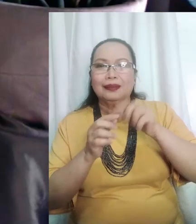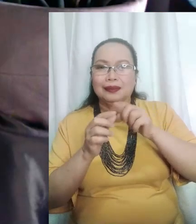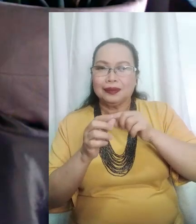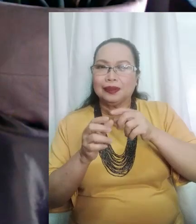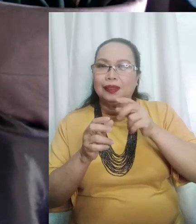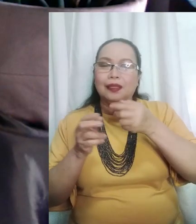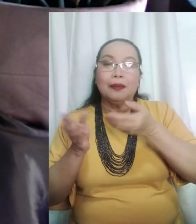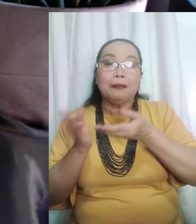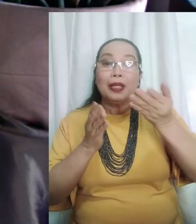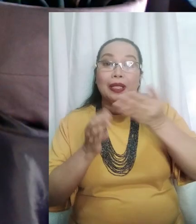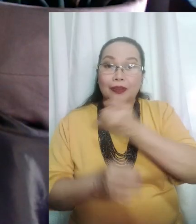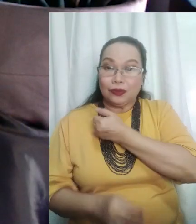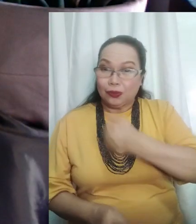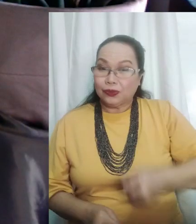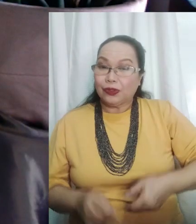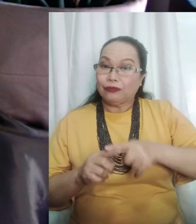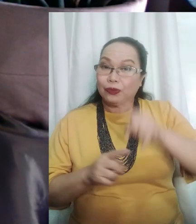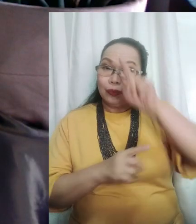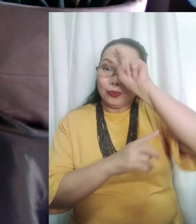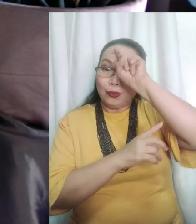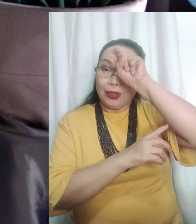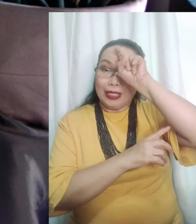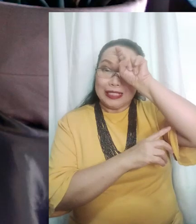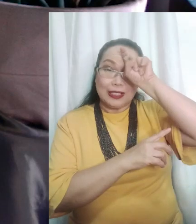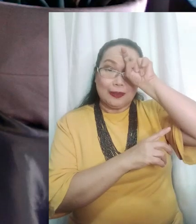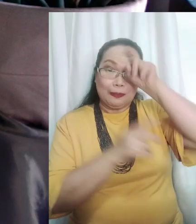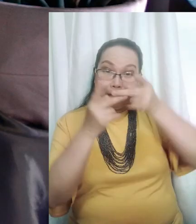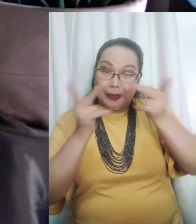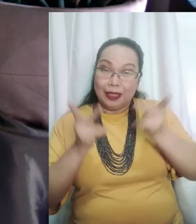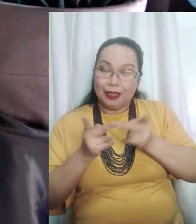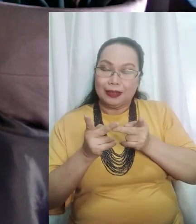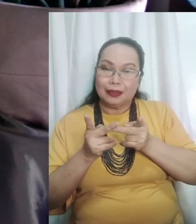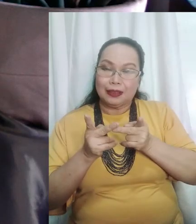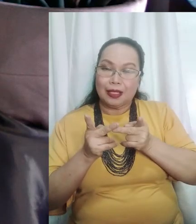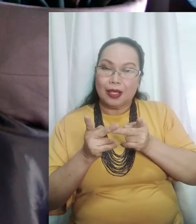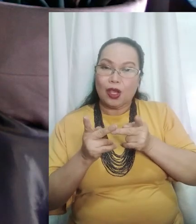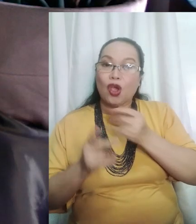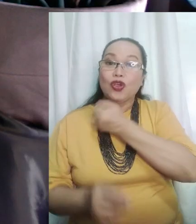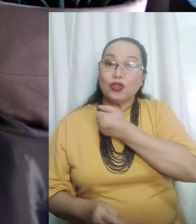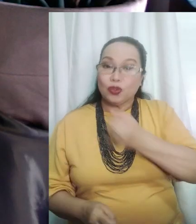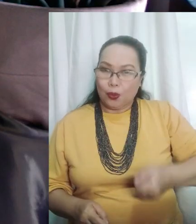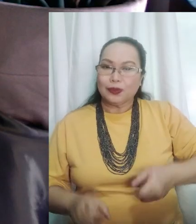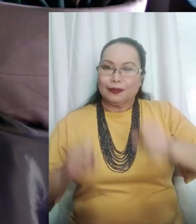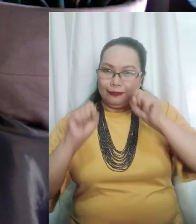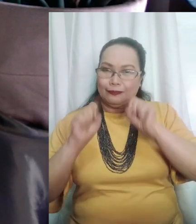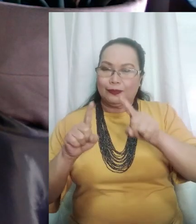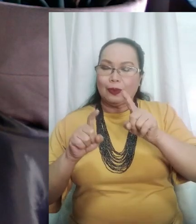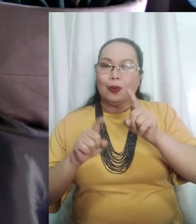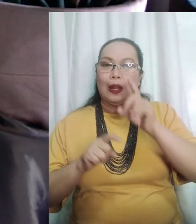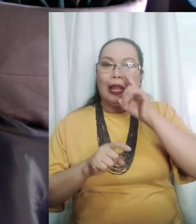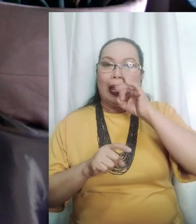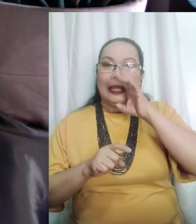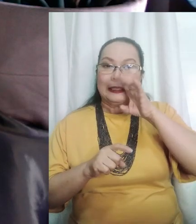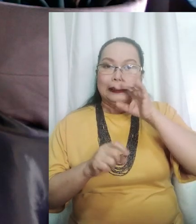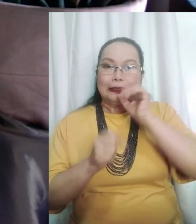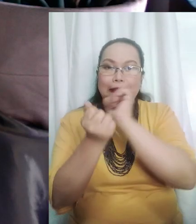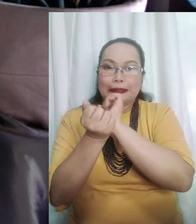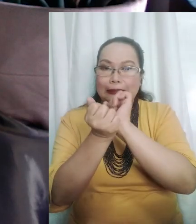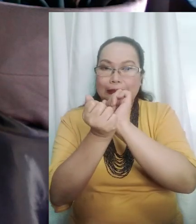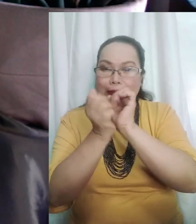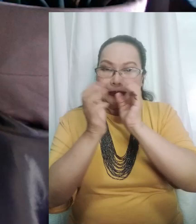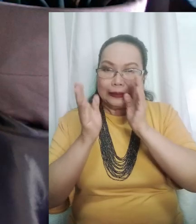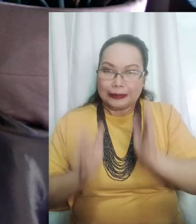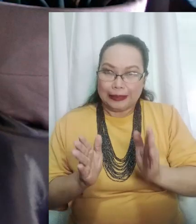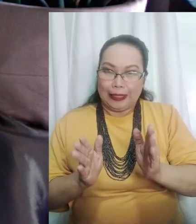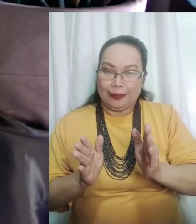where? Egypt. All right. Joseph was sold as a slave. He